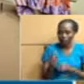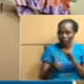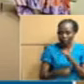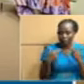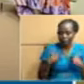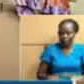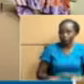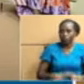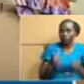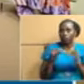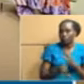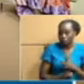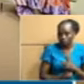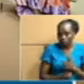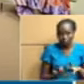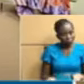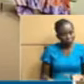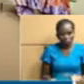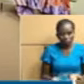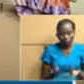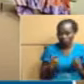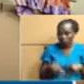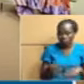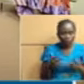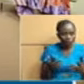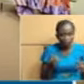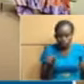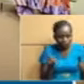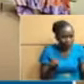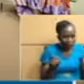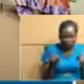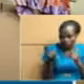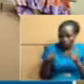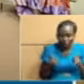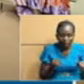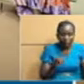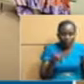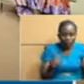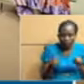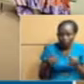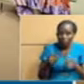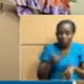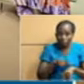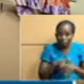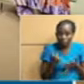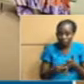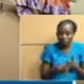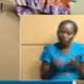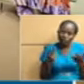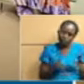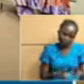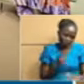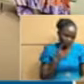insurance. And you find that we were just troubleshooting when the pandemic happened, which should not be the